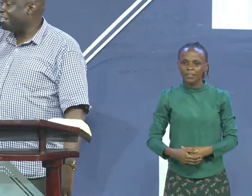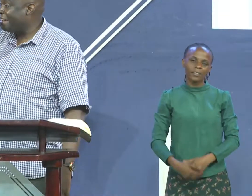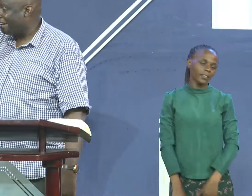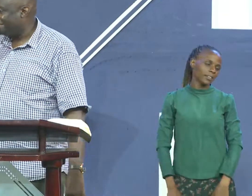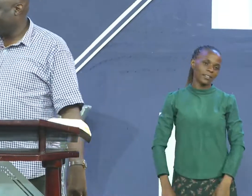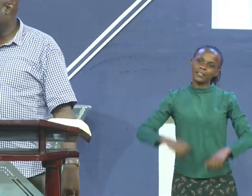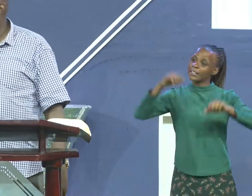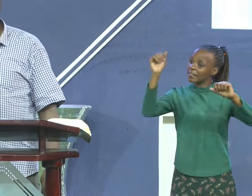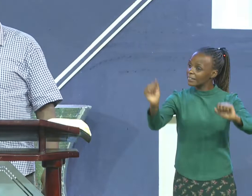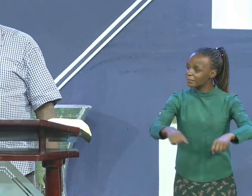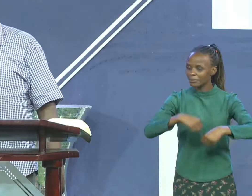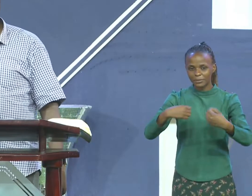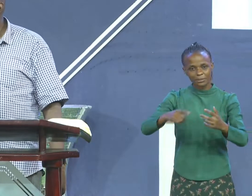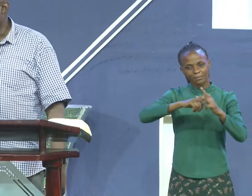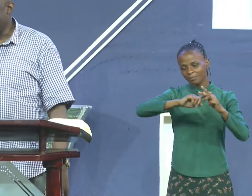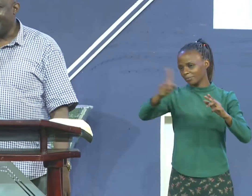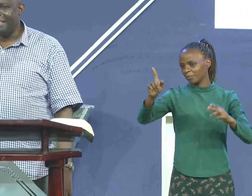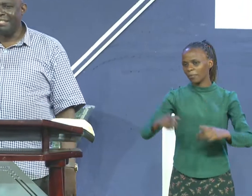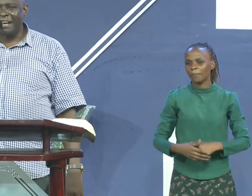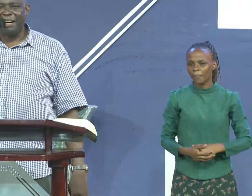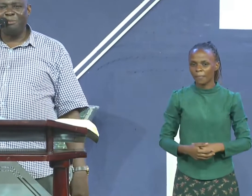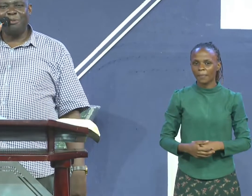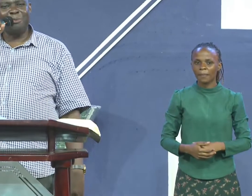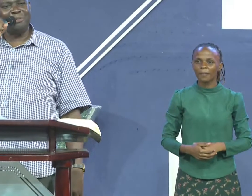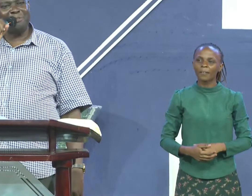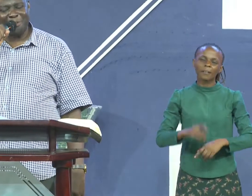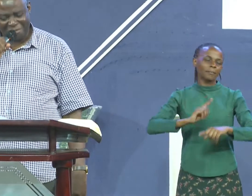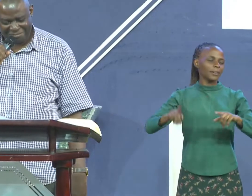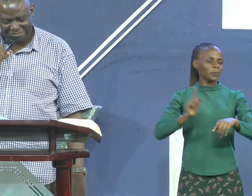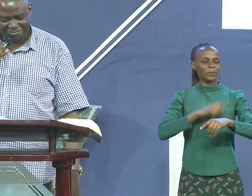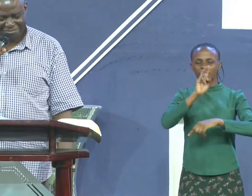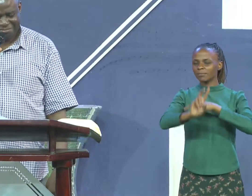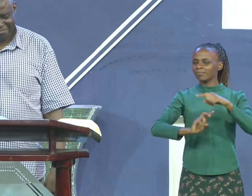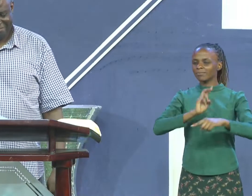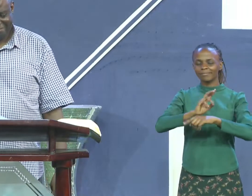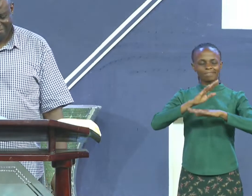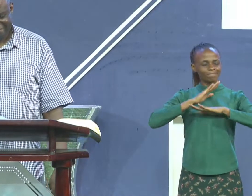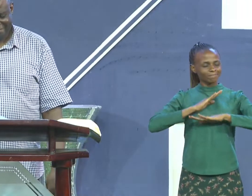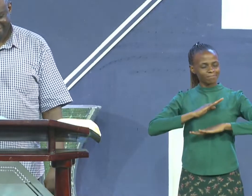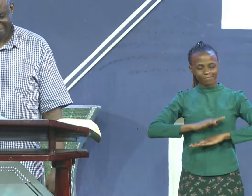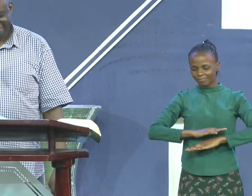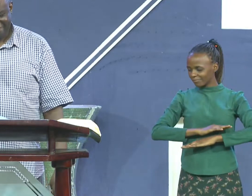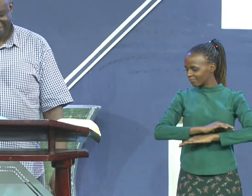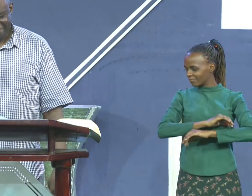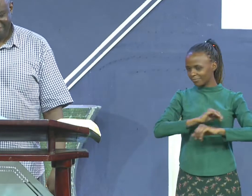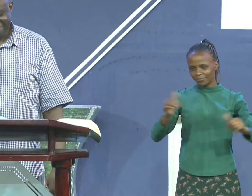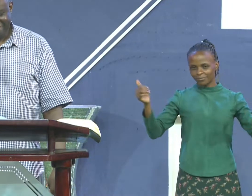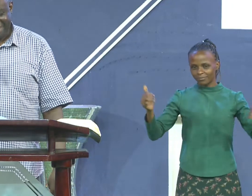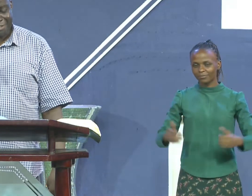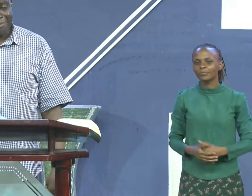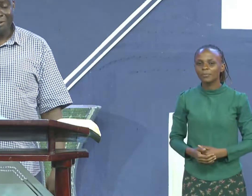We don't know where we are going. But Elisha was so